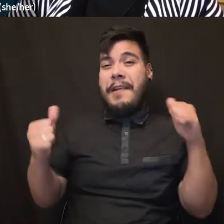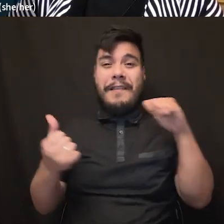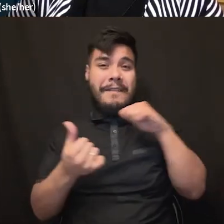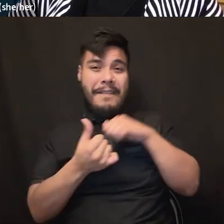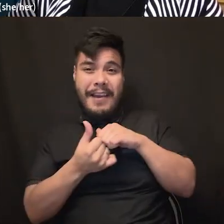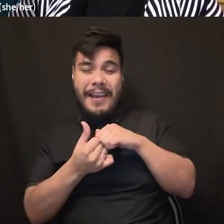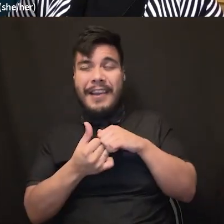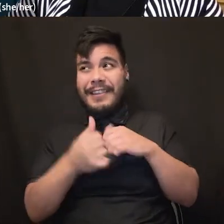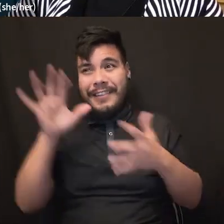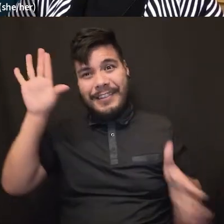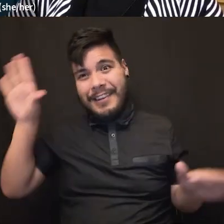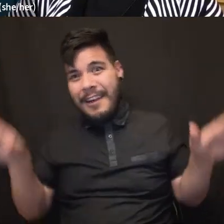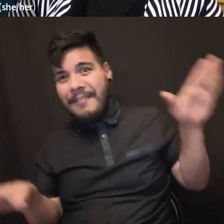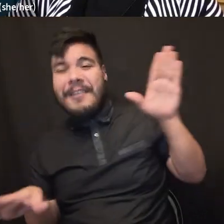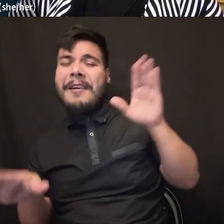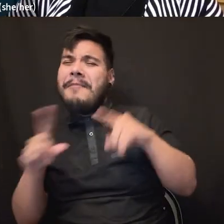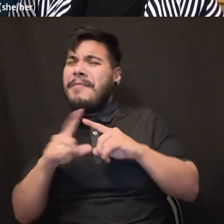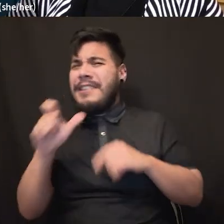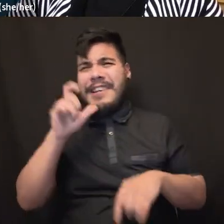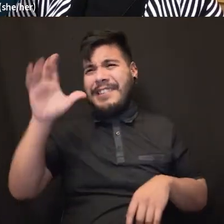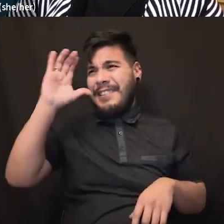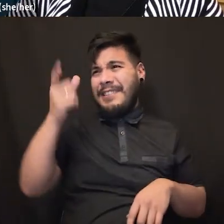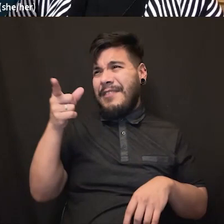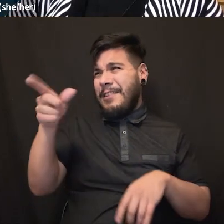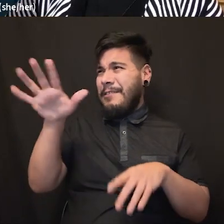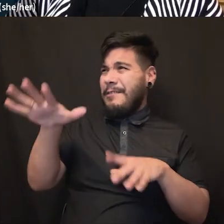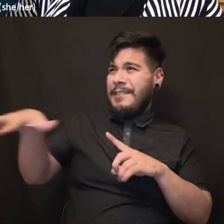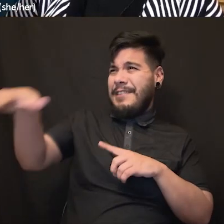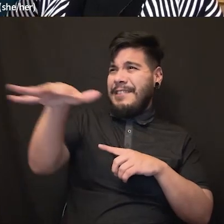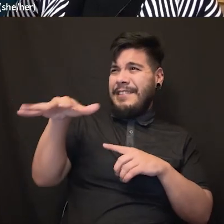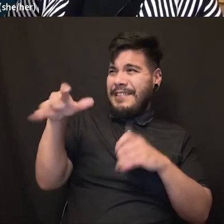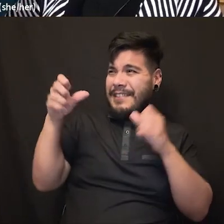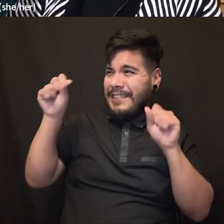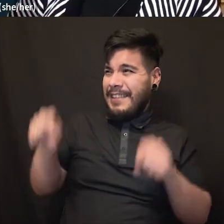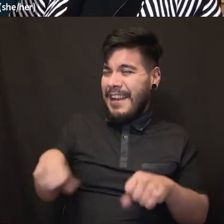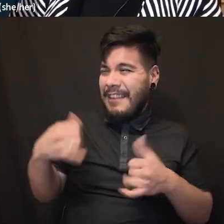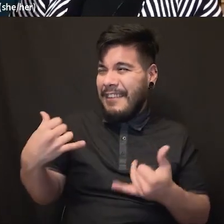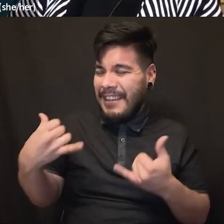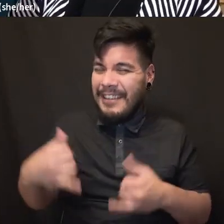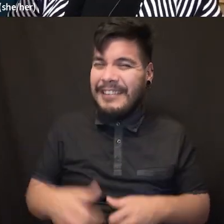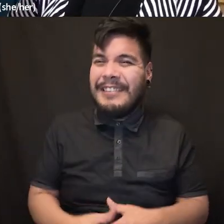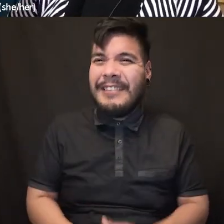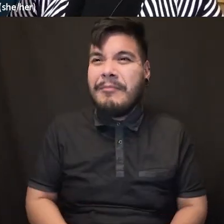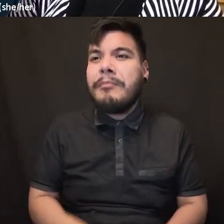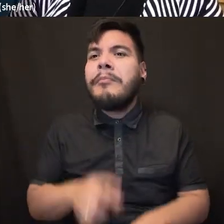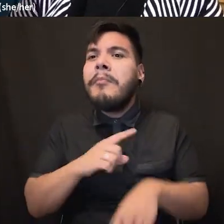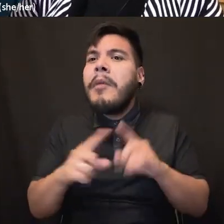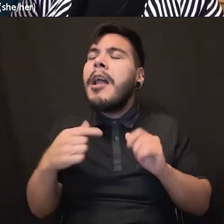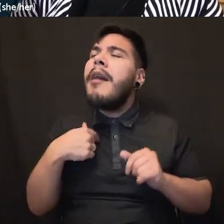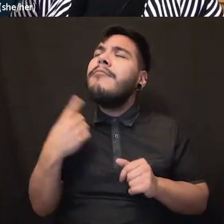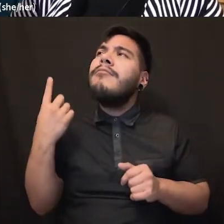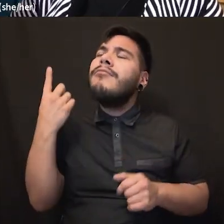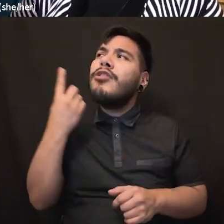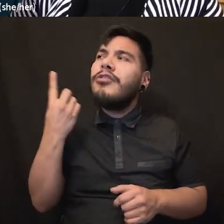look like you're in a place where you have space to show us. No. I want to do it now. But I'm wondering,